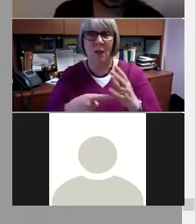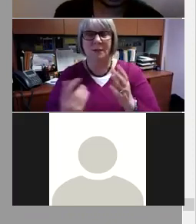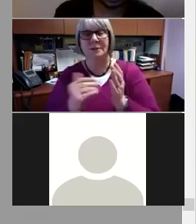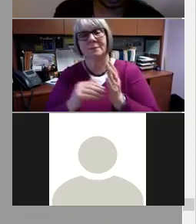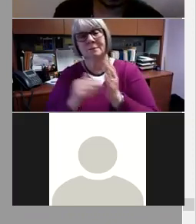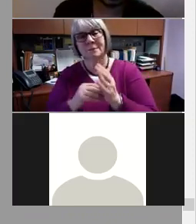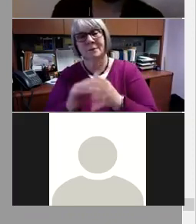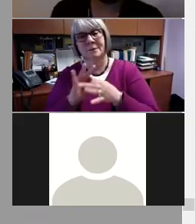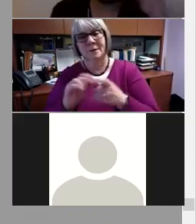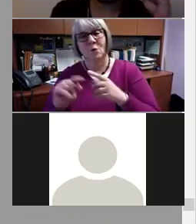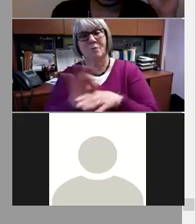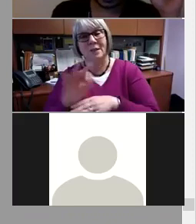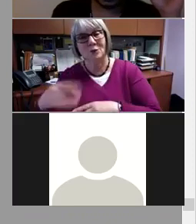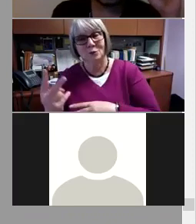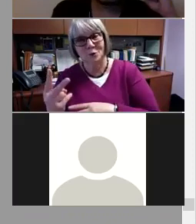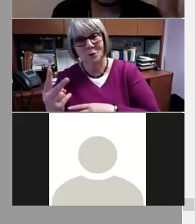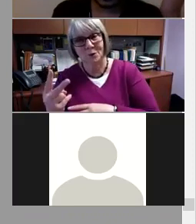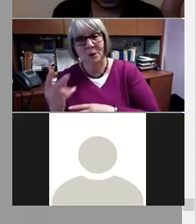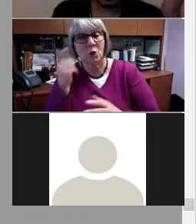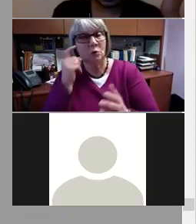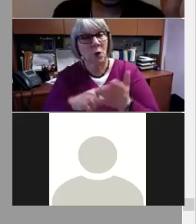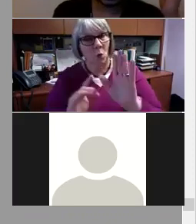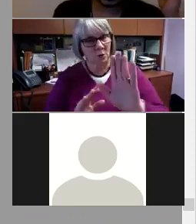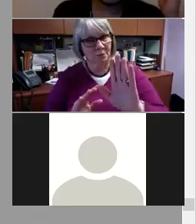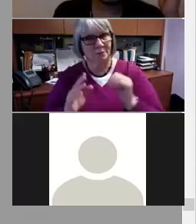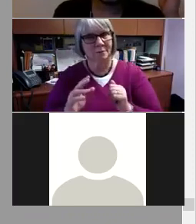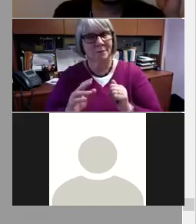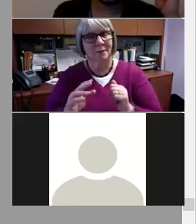for function 2? Note that the first